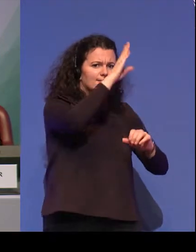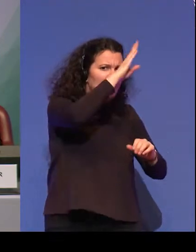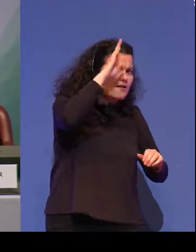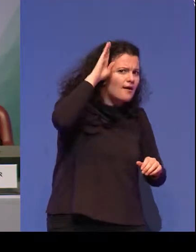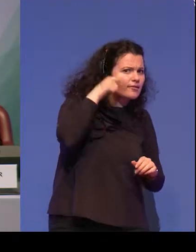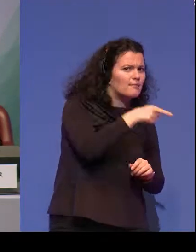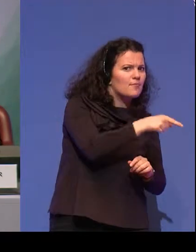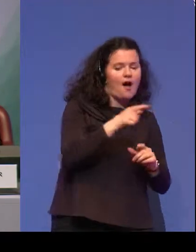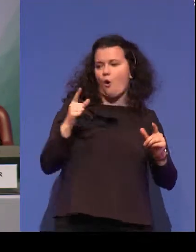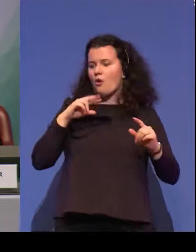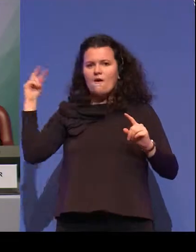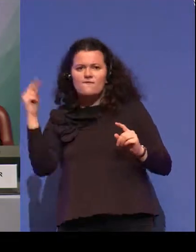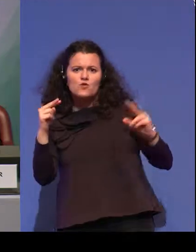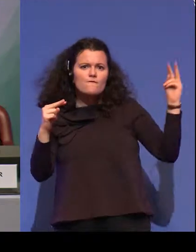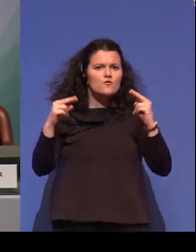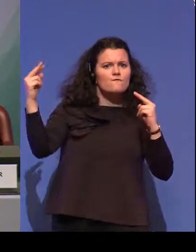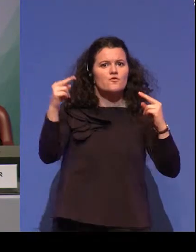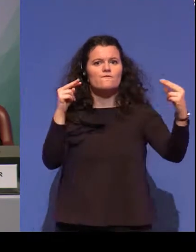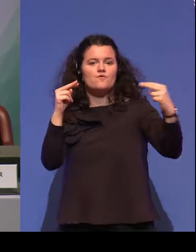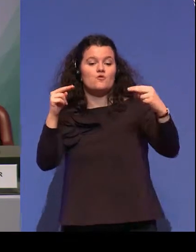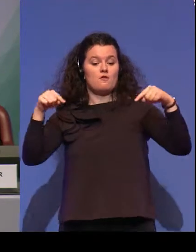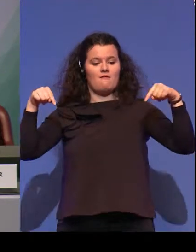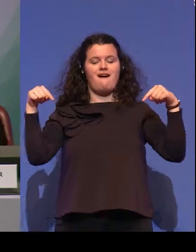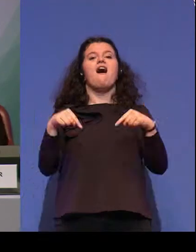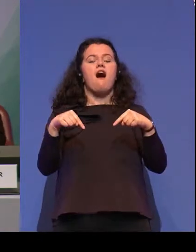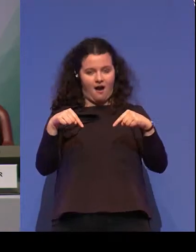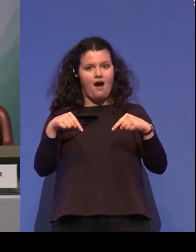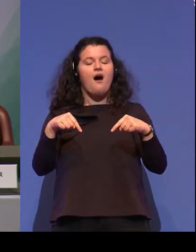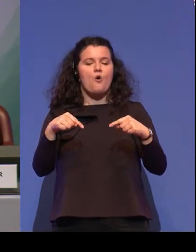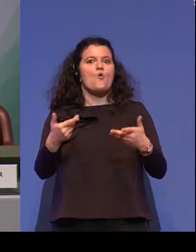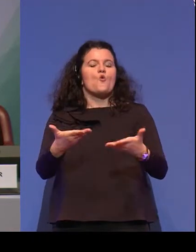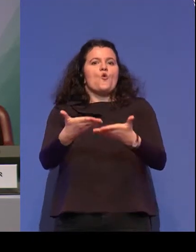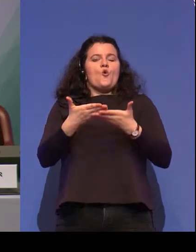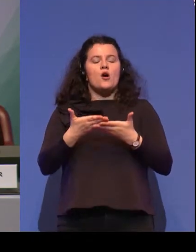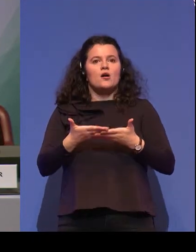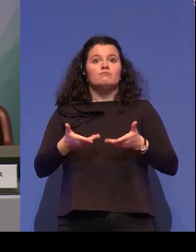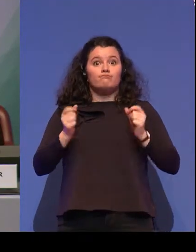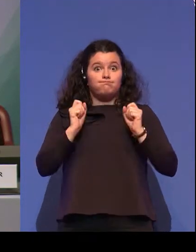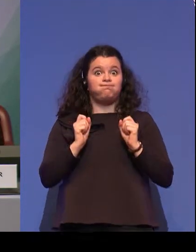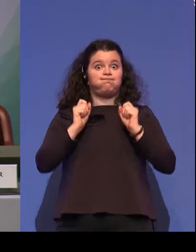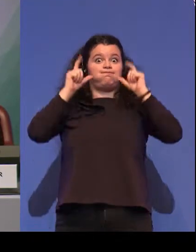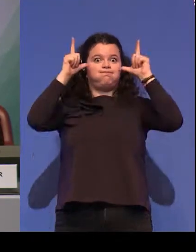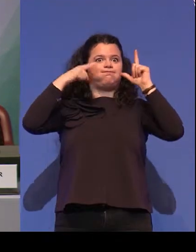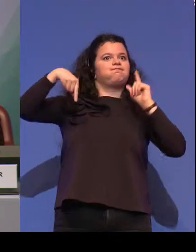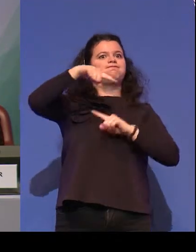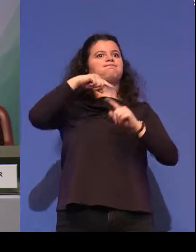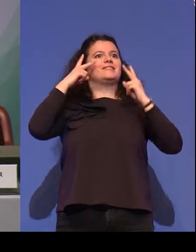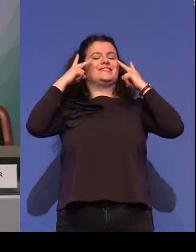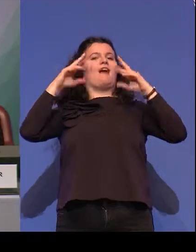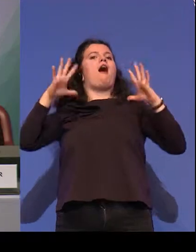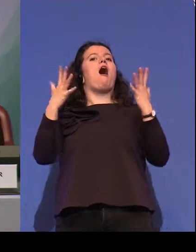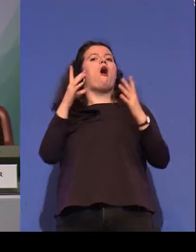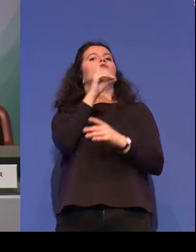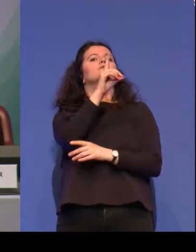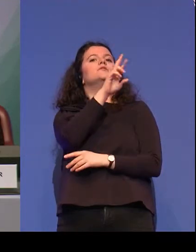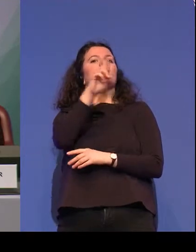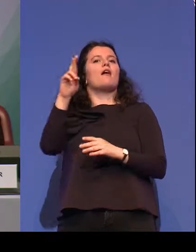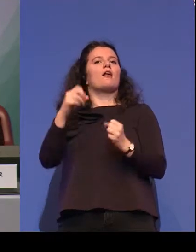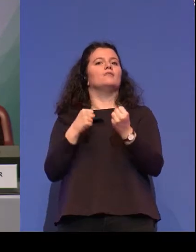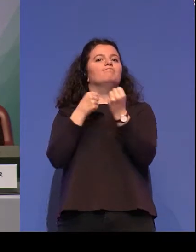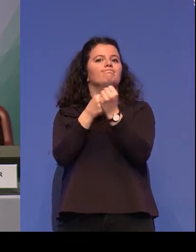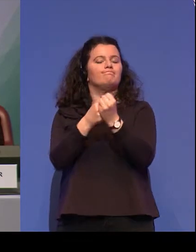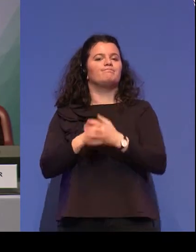address the challenges of our time. I want to extend a warm thank you to all those who were involved in